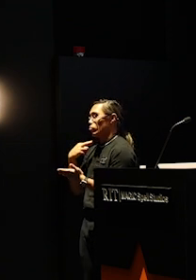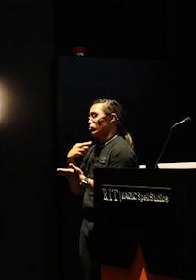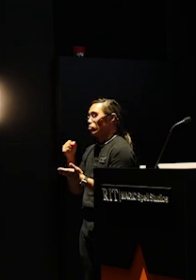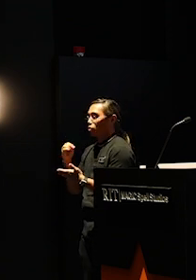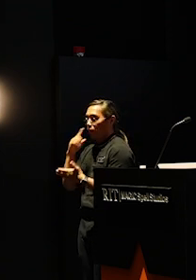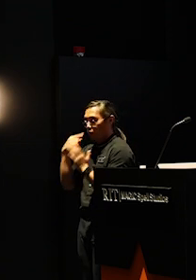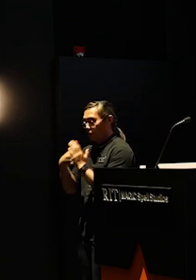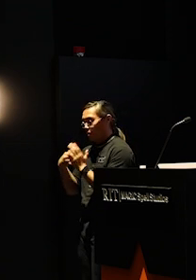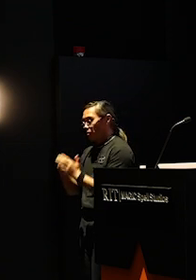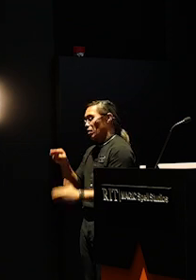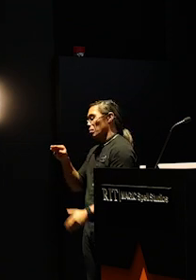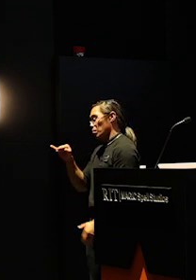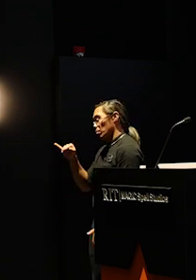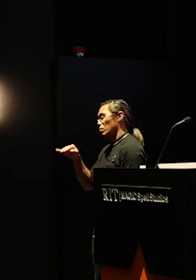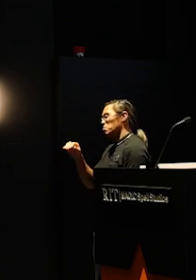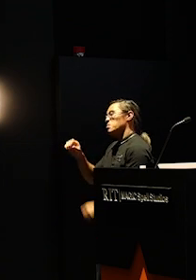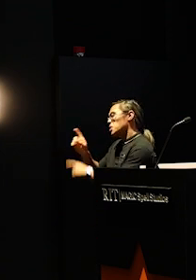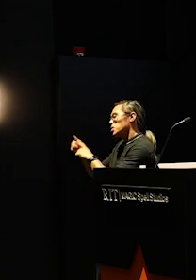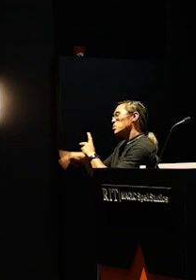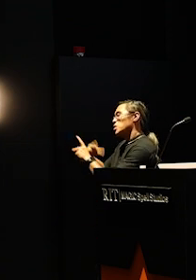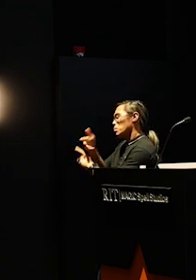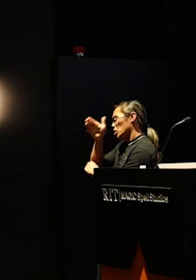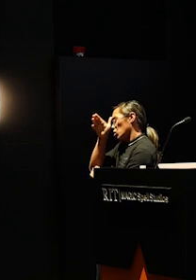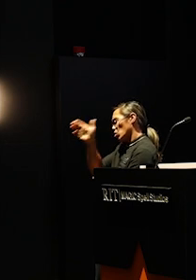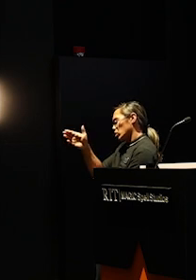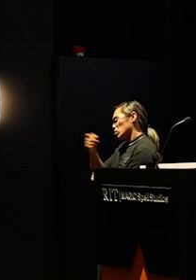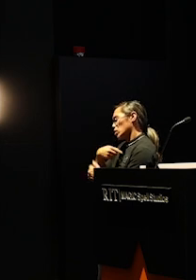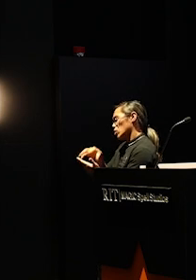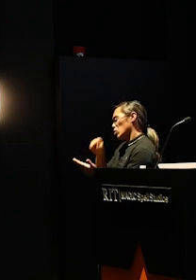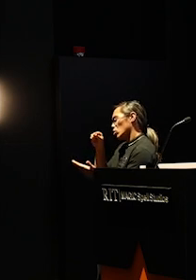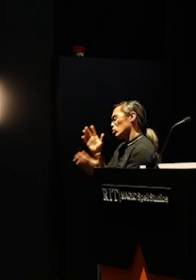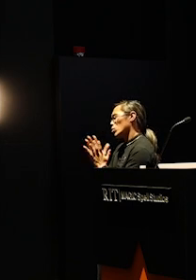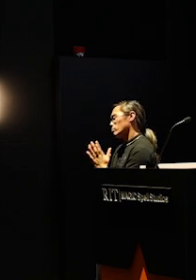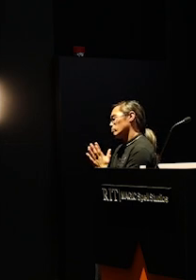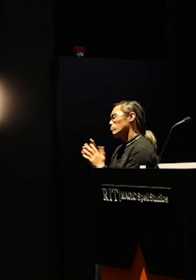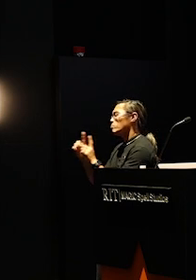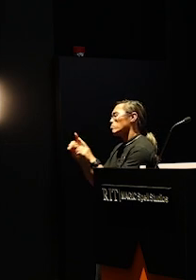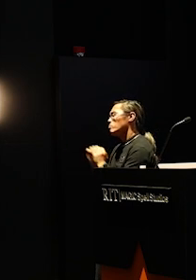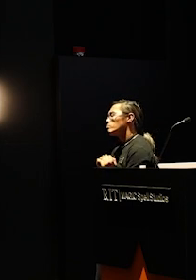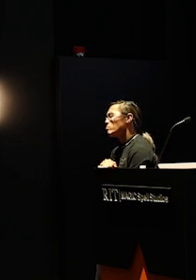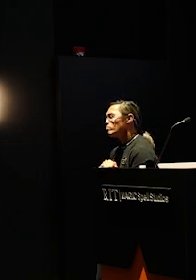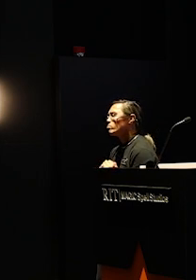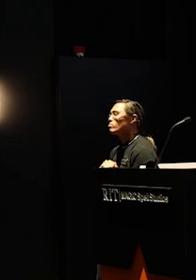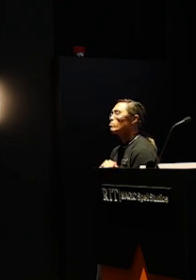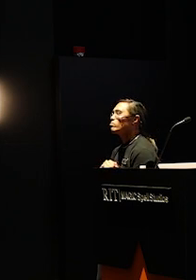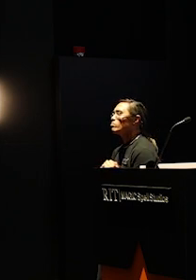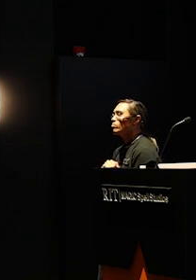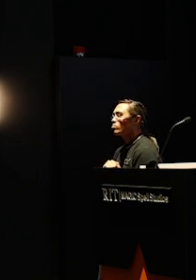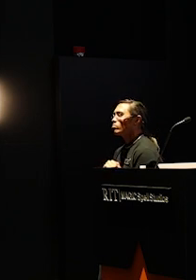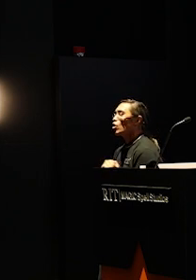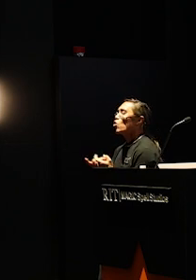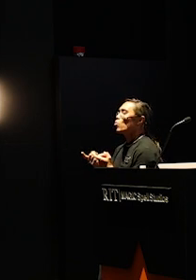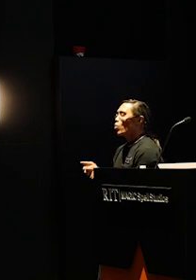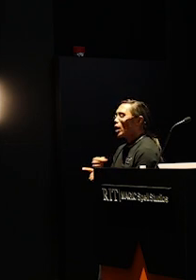trompe-l'oeil, or I guess just the idea that I learned this like way back at Good Luck. I want people to